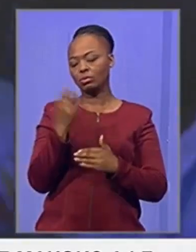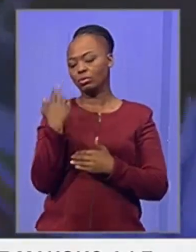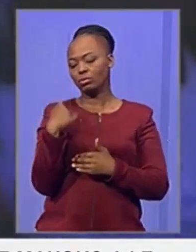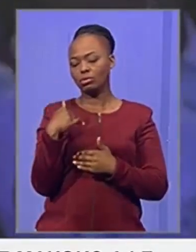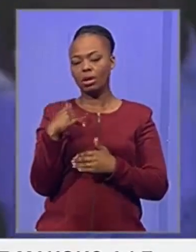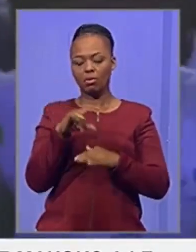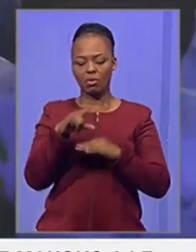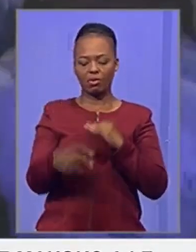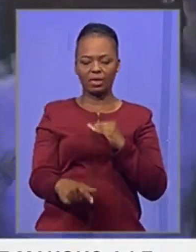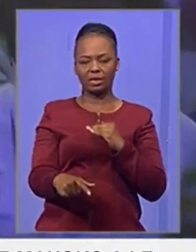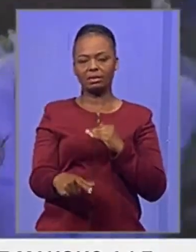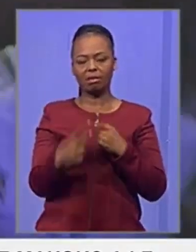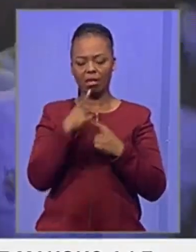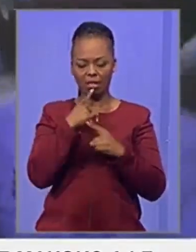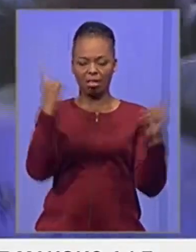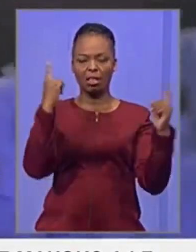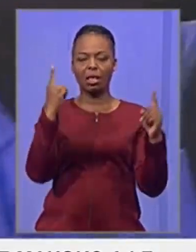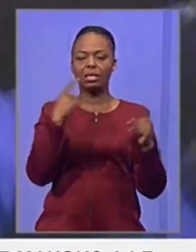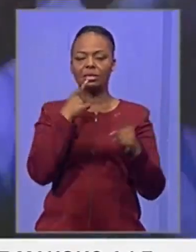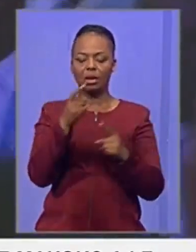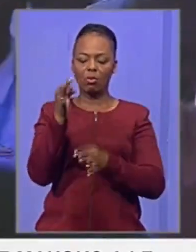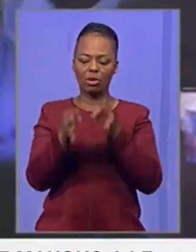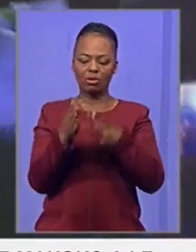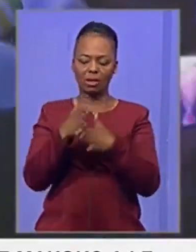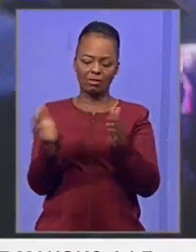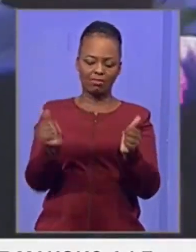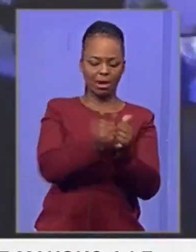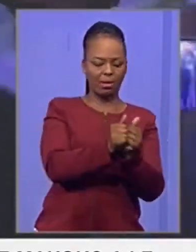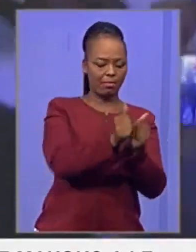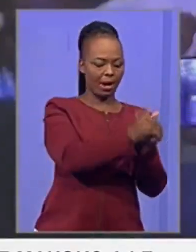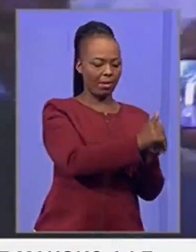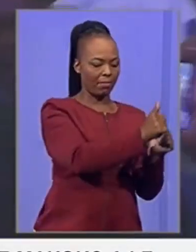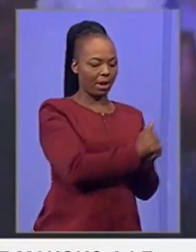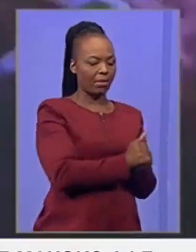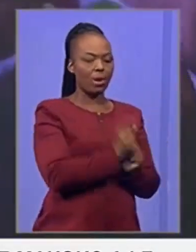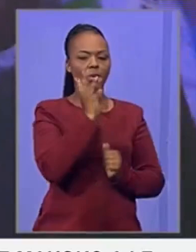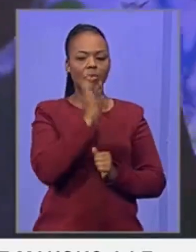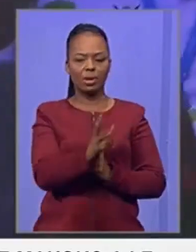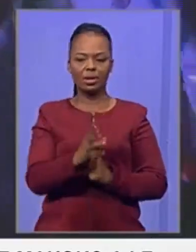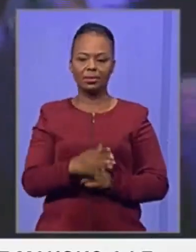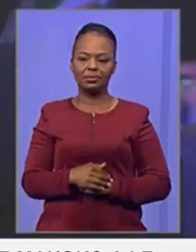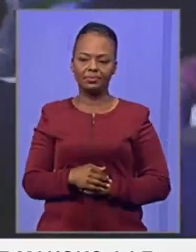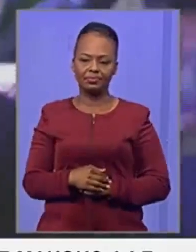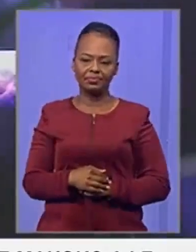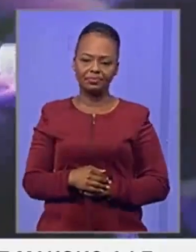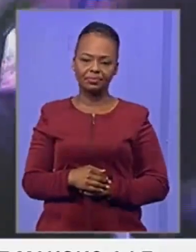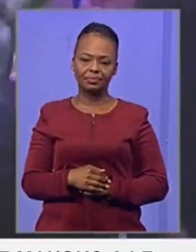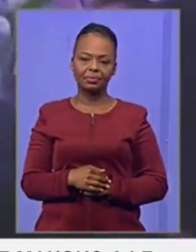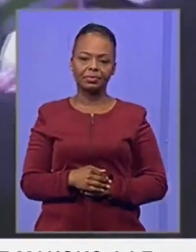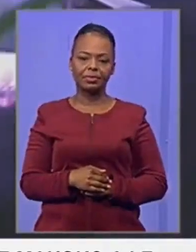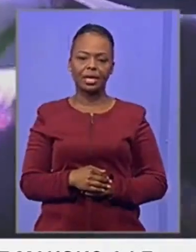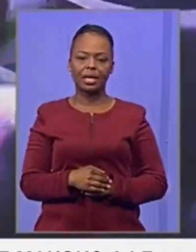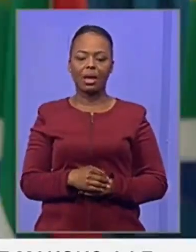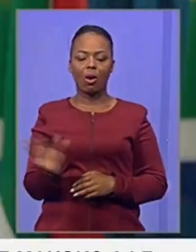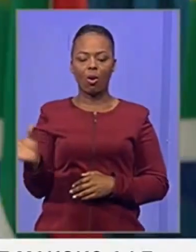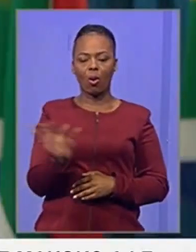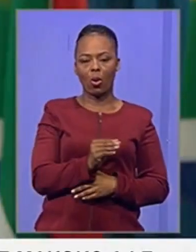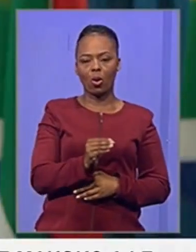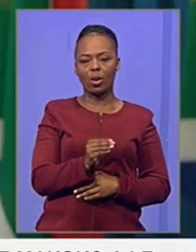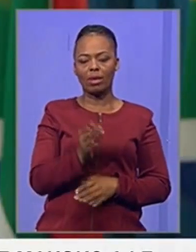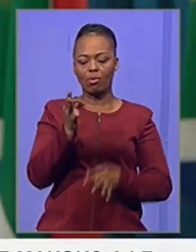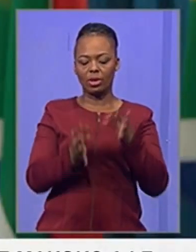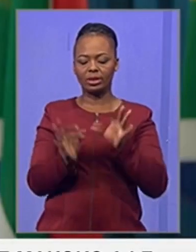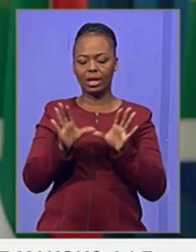tlile go dirisana mmogo le makoko a mangwe a sepolotiki go tlhoma history. The following 6 party leaders have thus far agreed